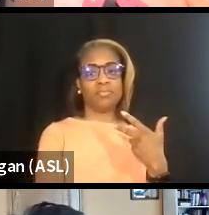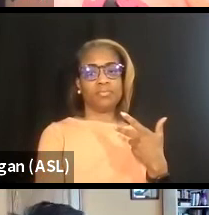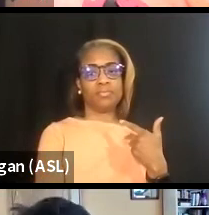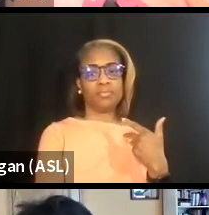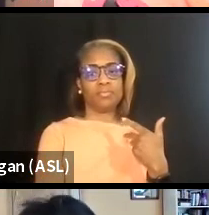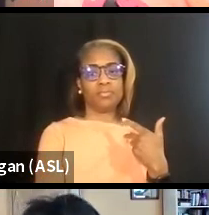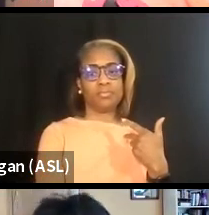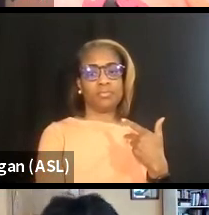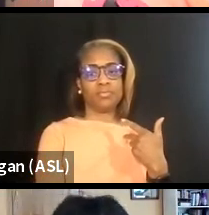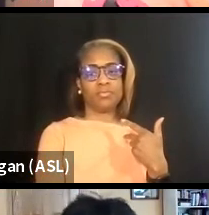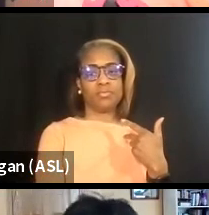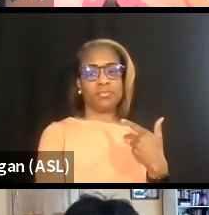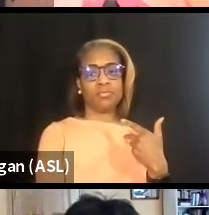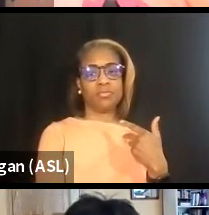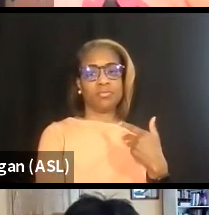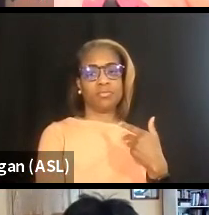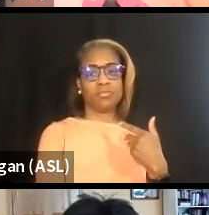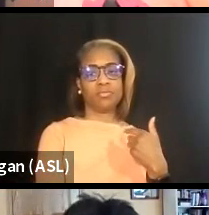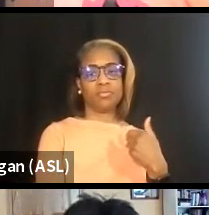And the other committee